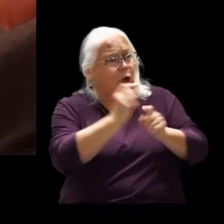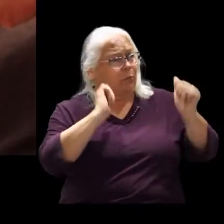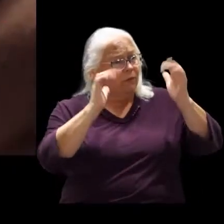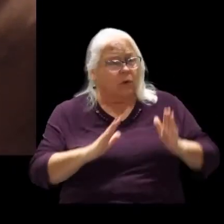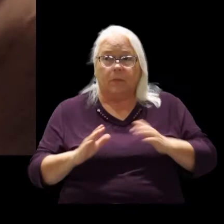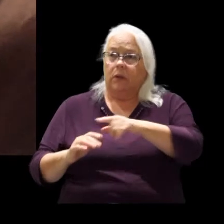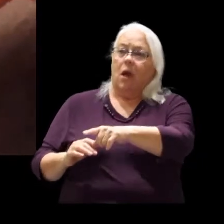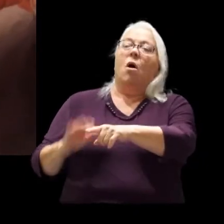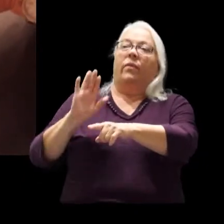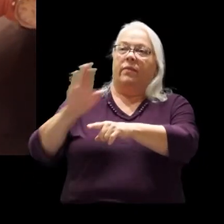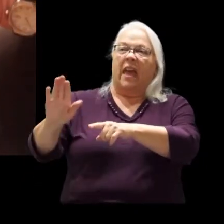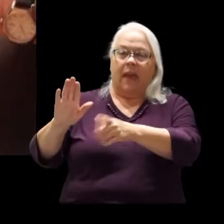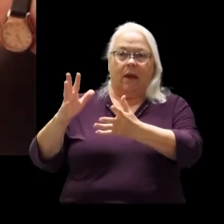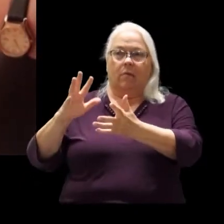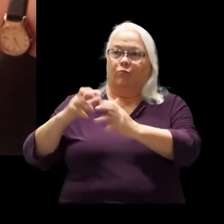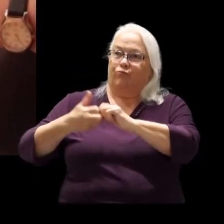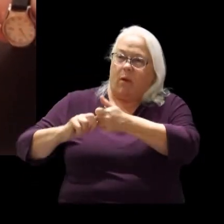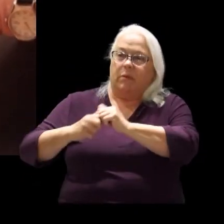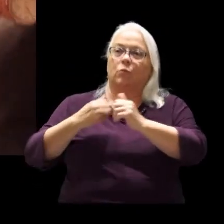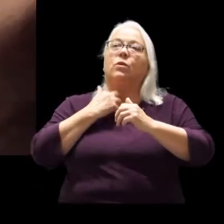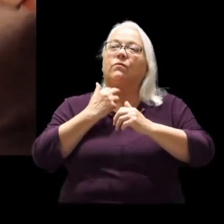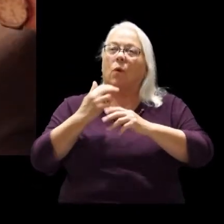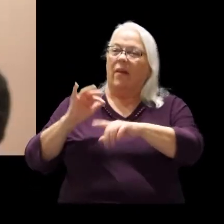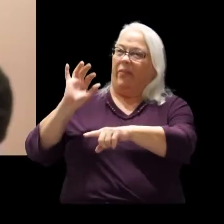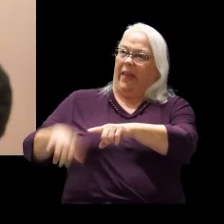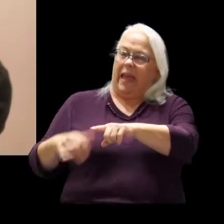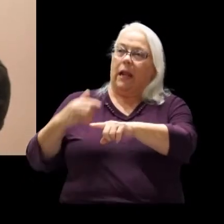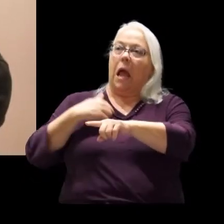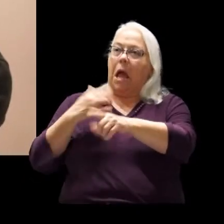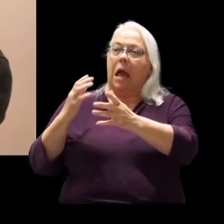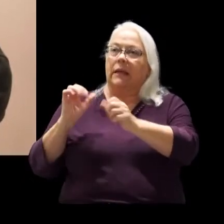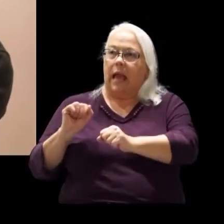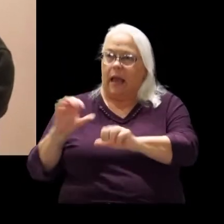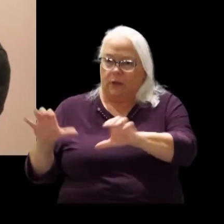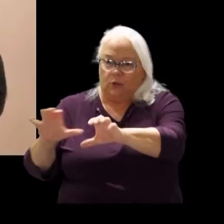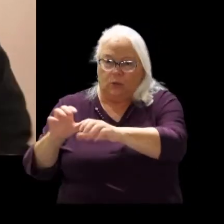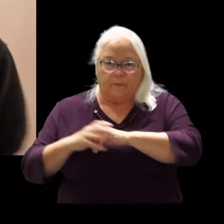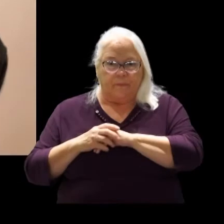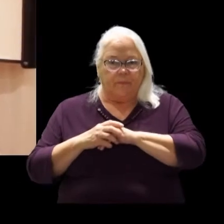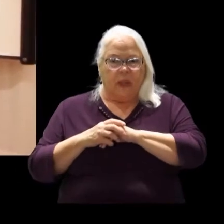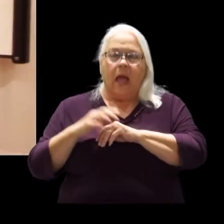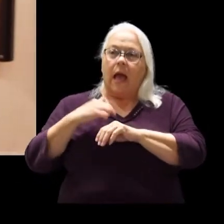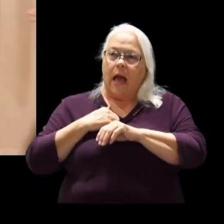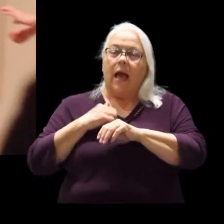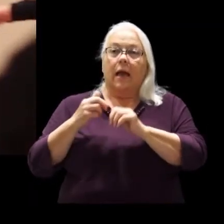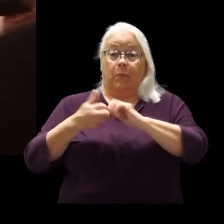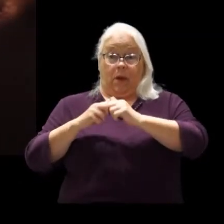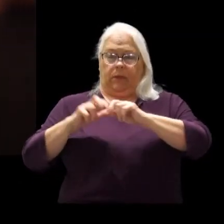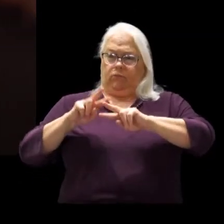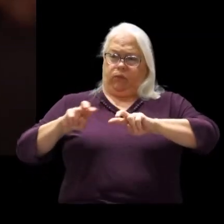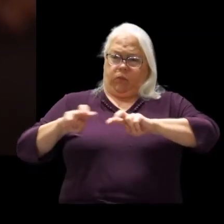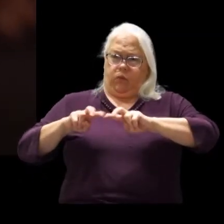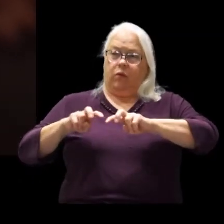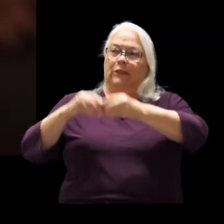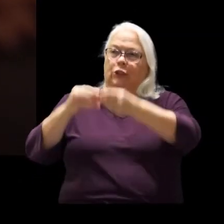regular performers, and that really caught my interest. So I like solving problems and helping people. So I've